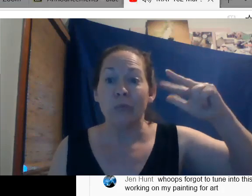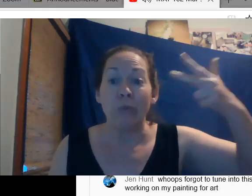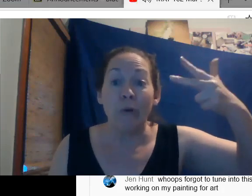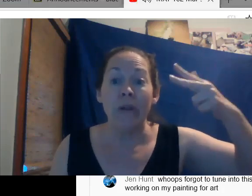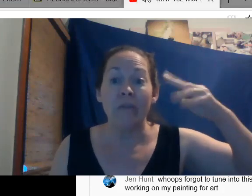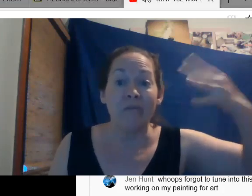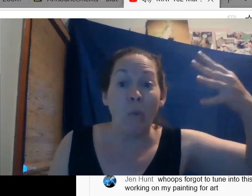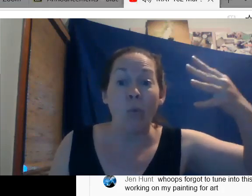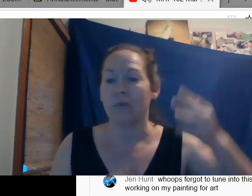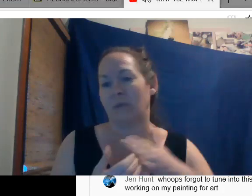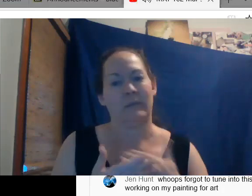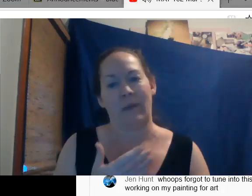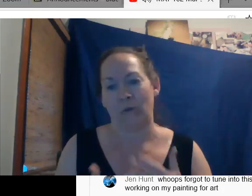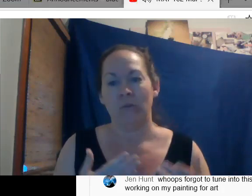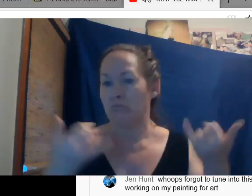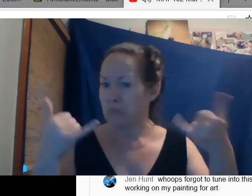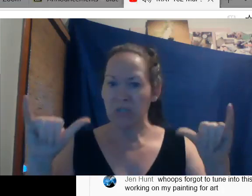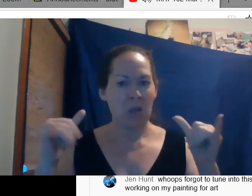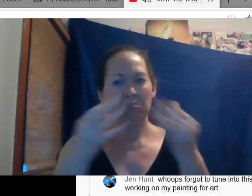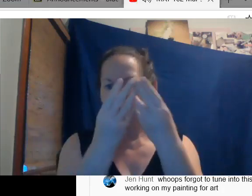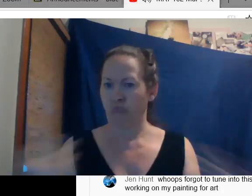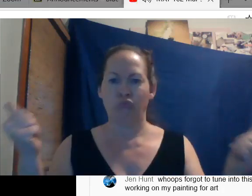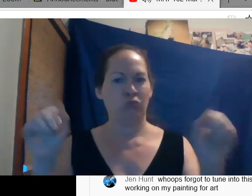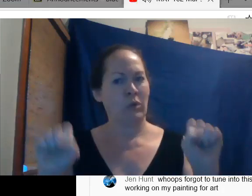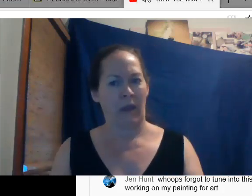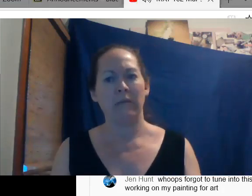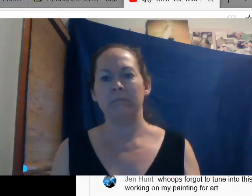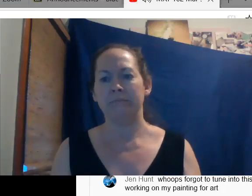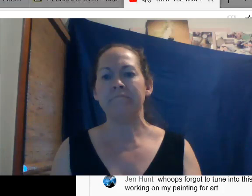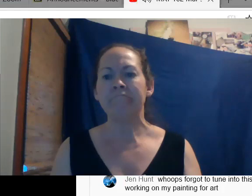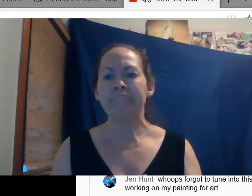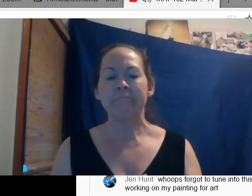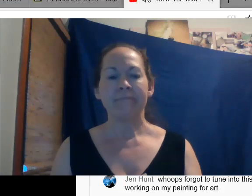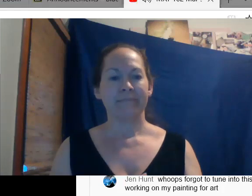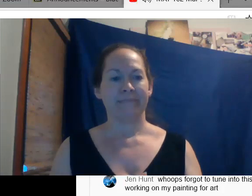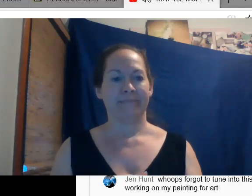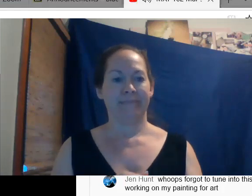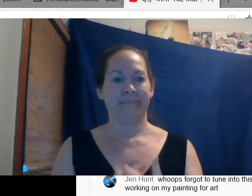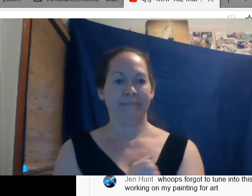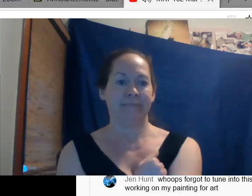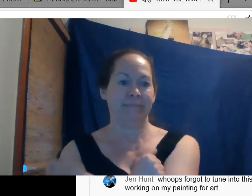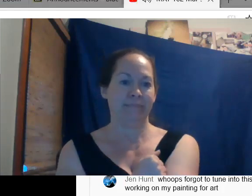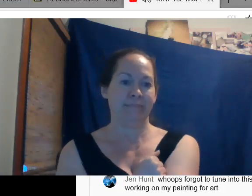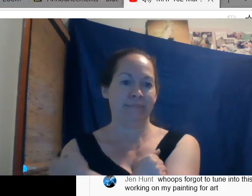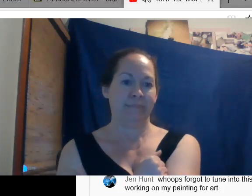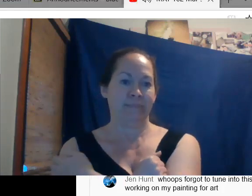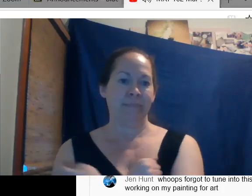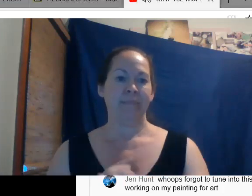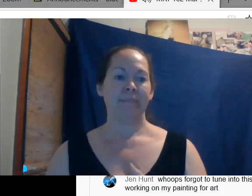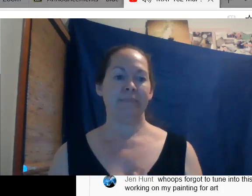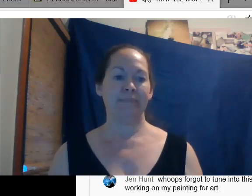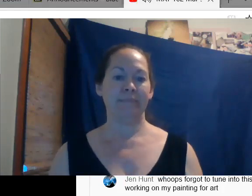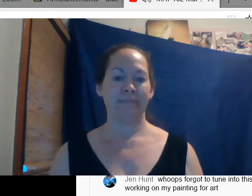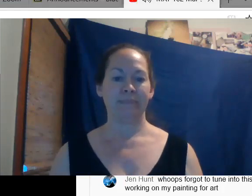We're going to be able to break them down into these littler things, smaller parts, component parts. And so